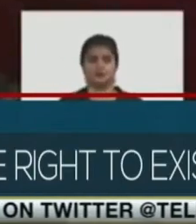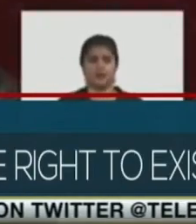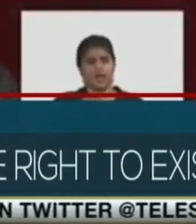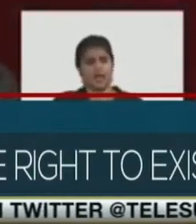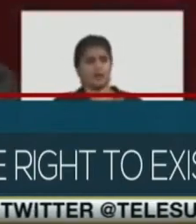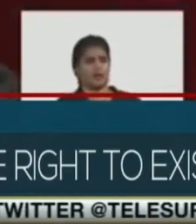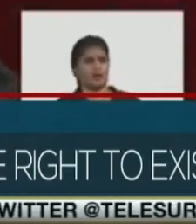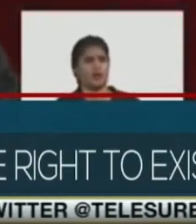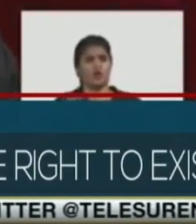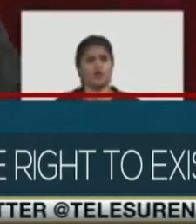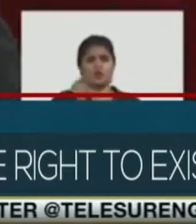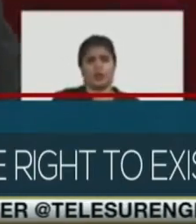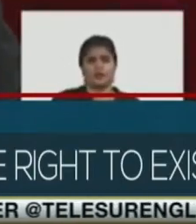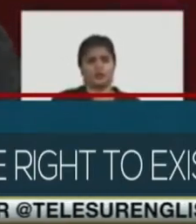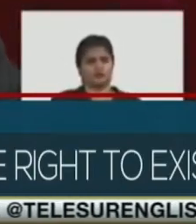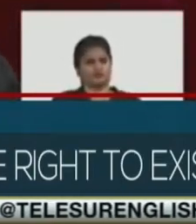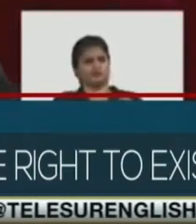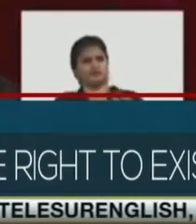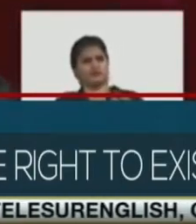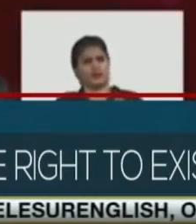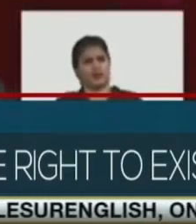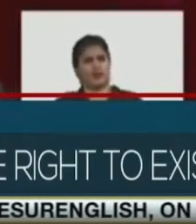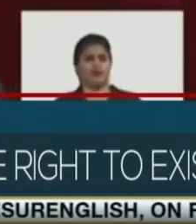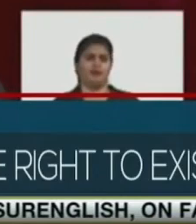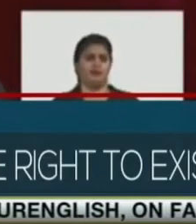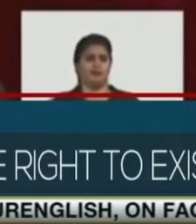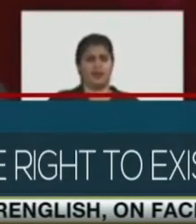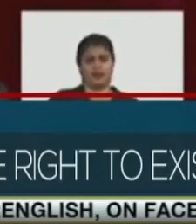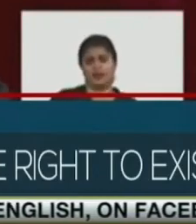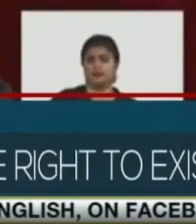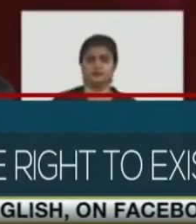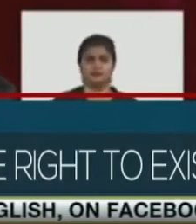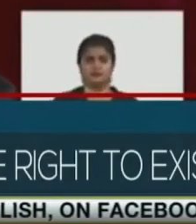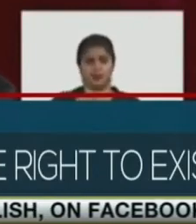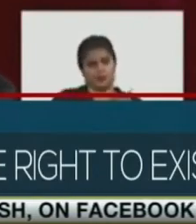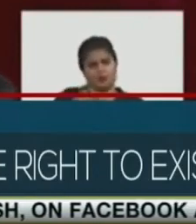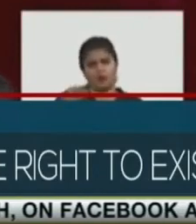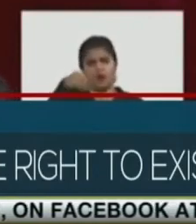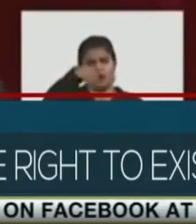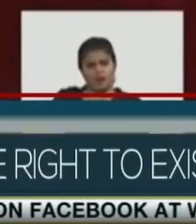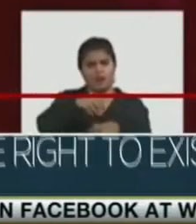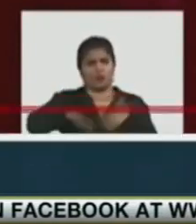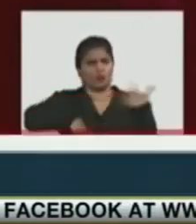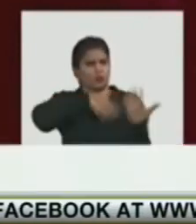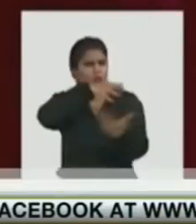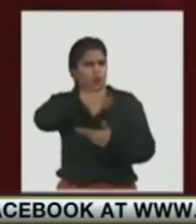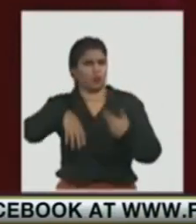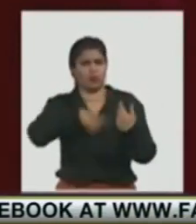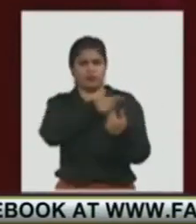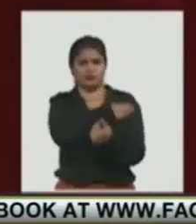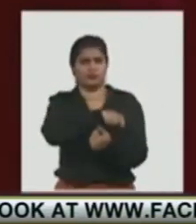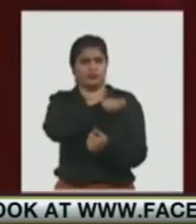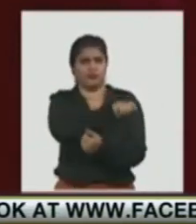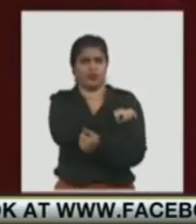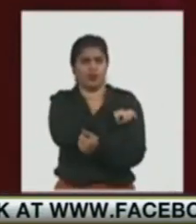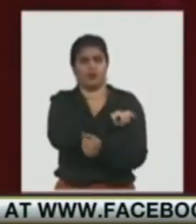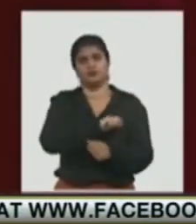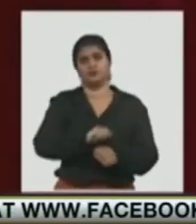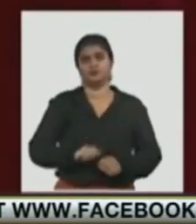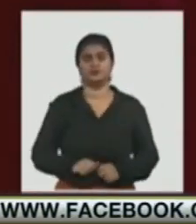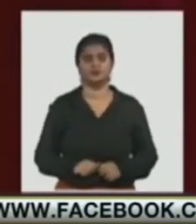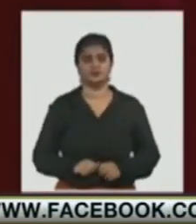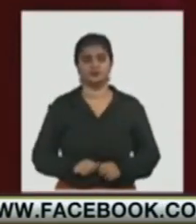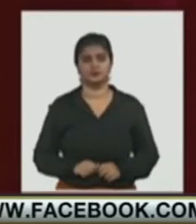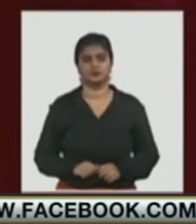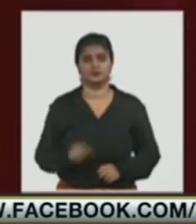of social insecurity as a prelude to social unrest and their call for action and over, amplified through vulgar spoken persons in different